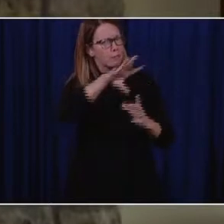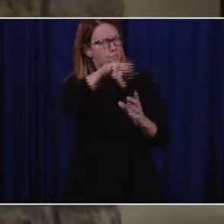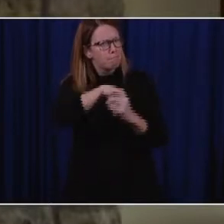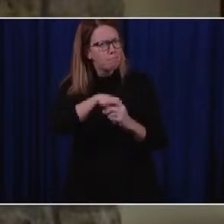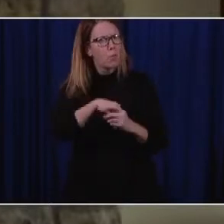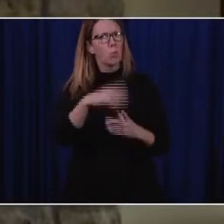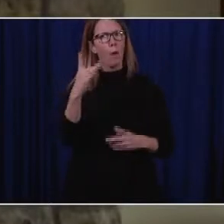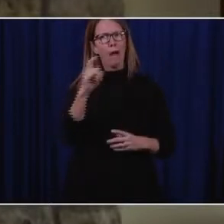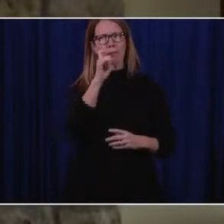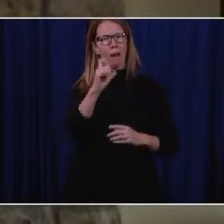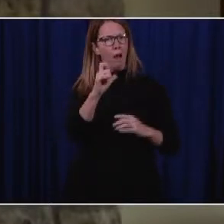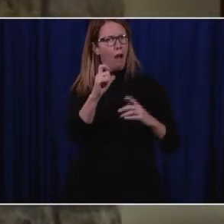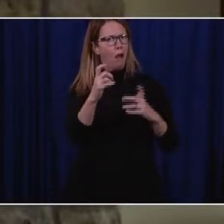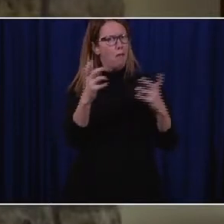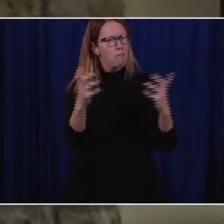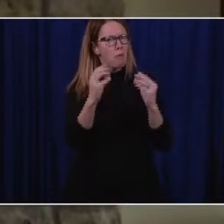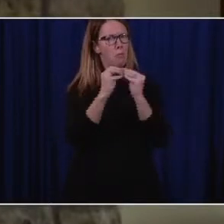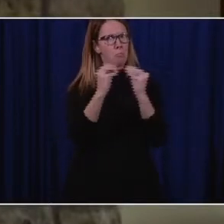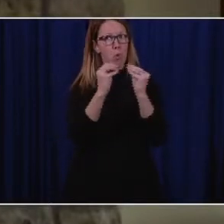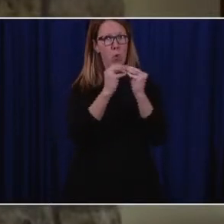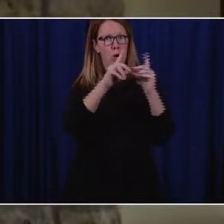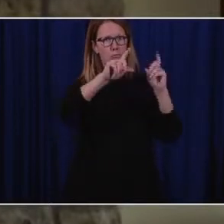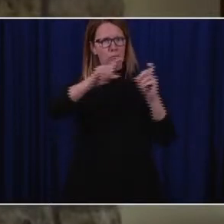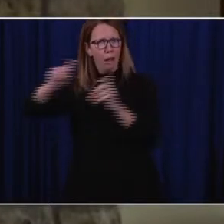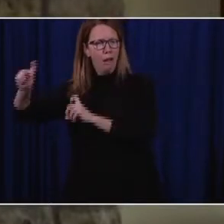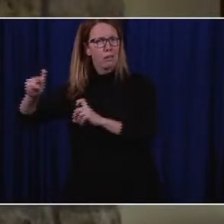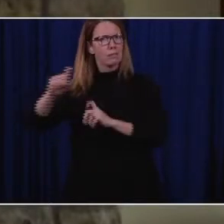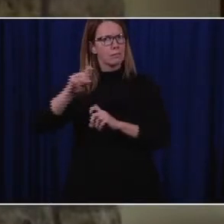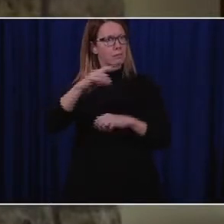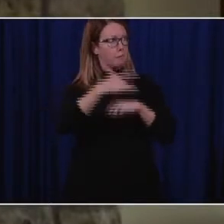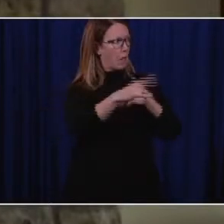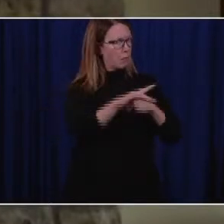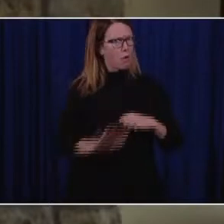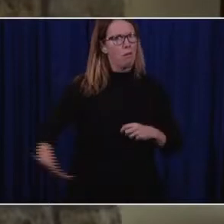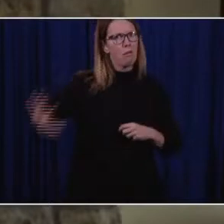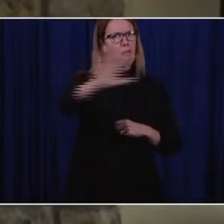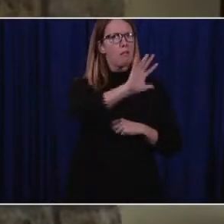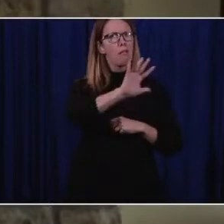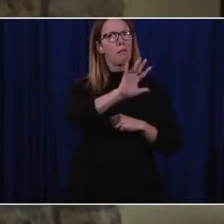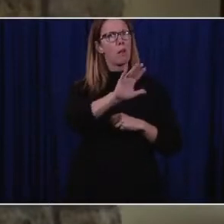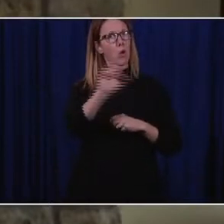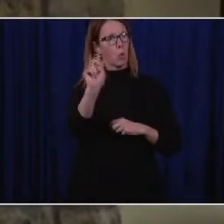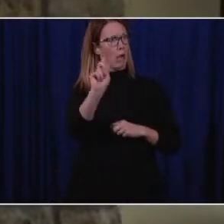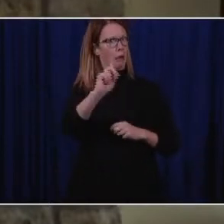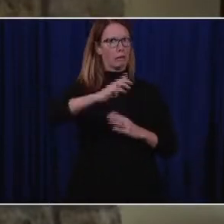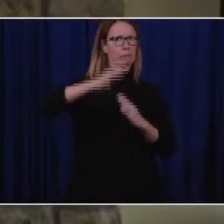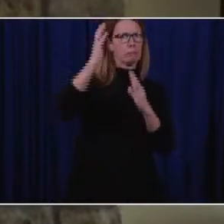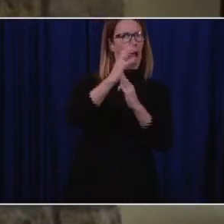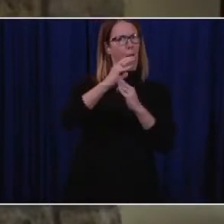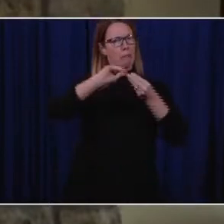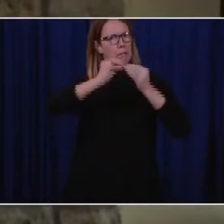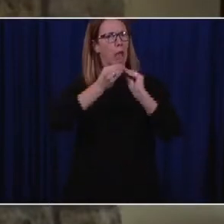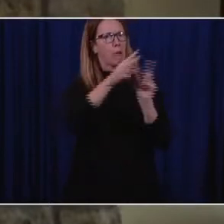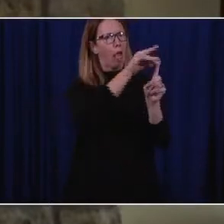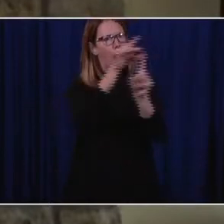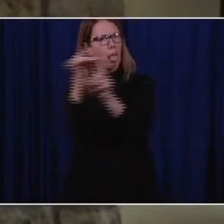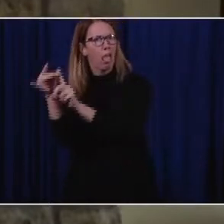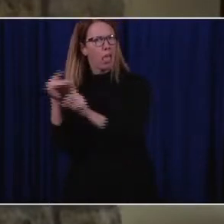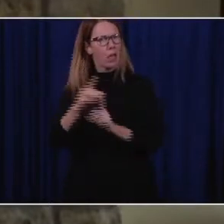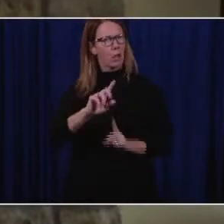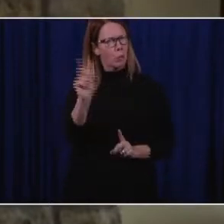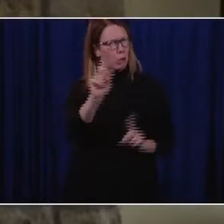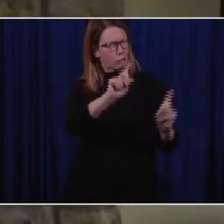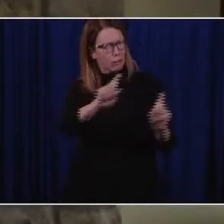there not more testing available where the cases are, especially out away from those urban centers in Ohio? What can you do for